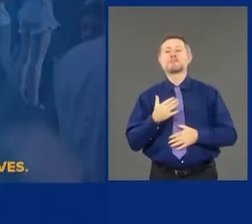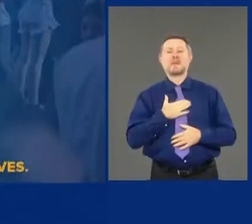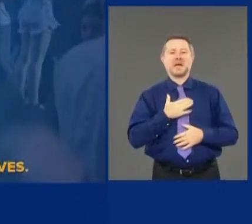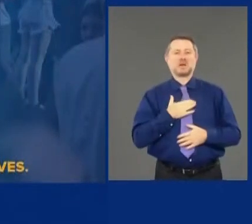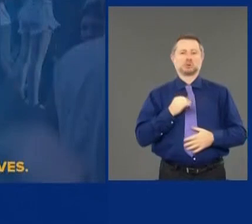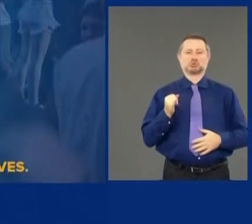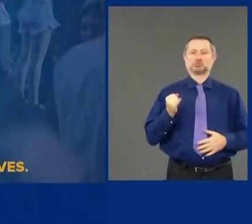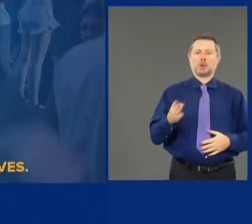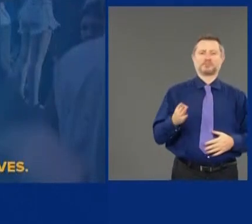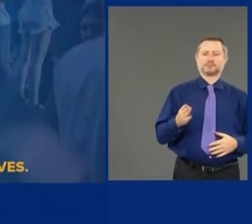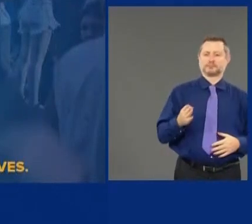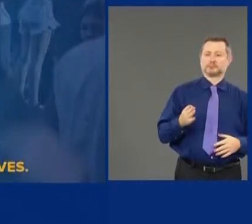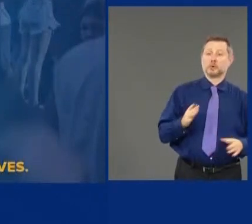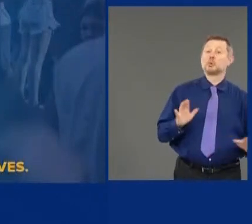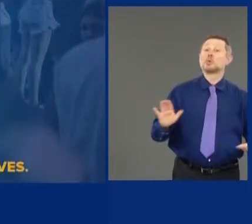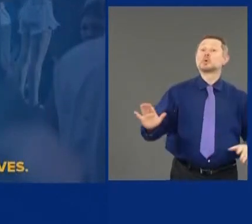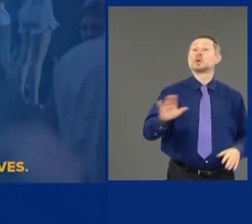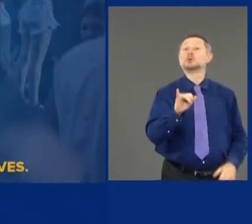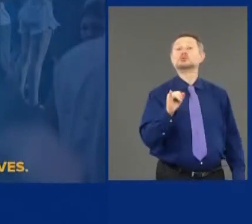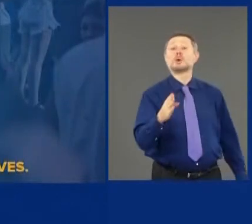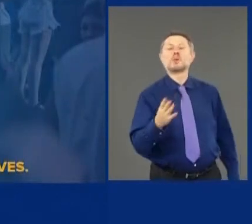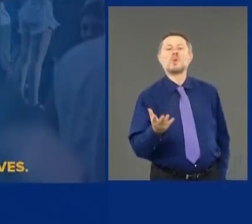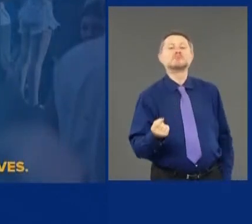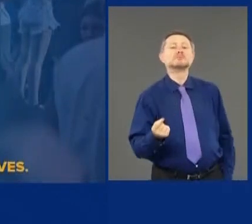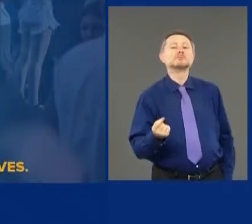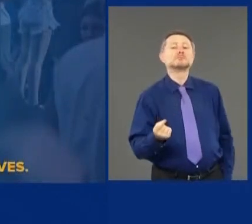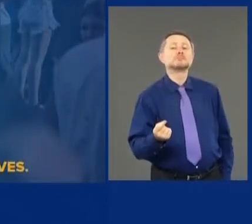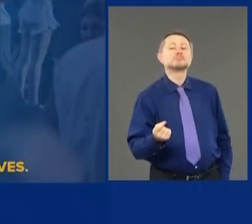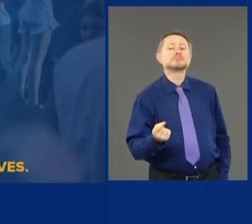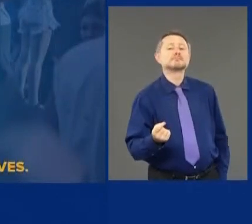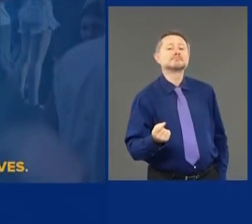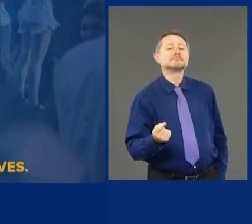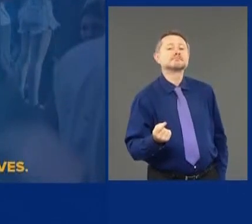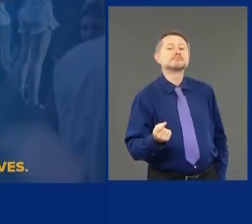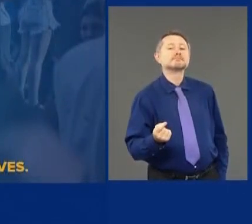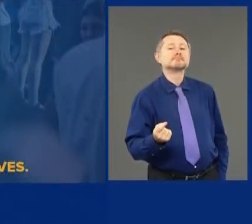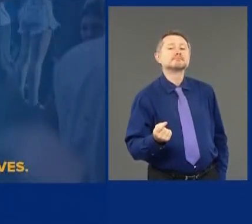Their job, local government's job, testing,